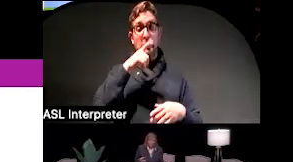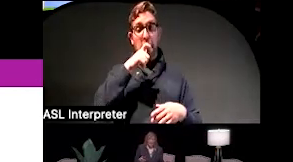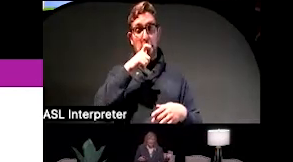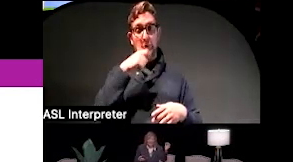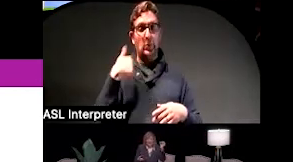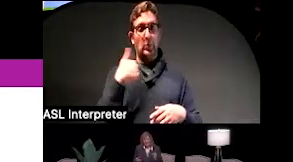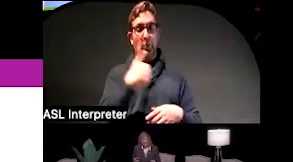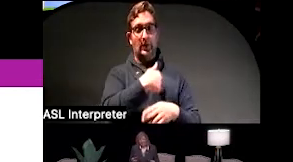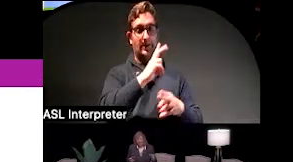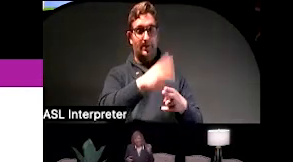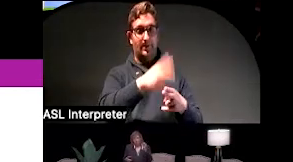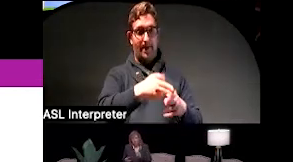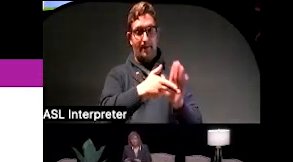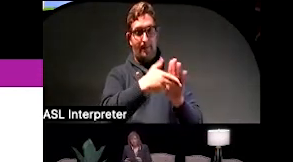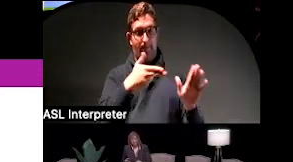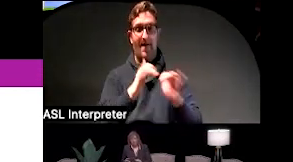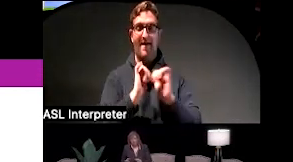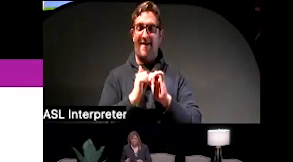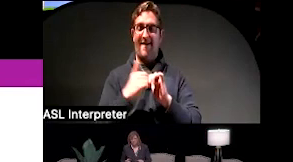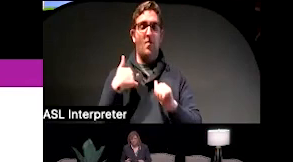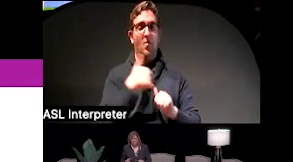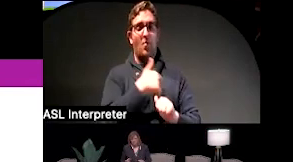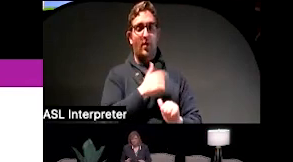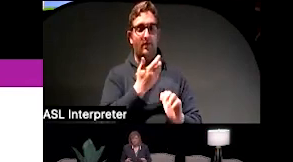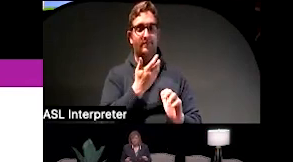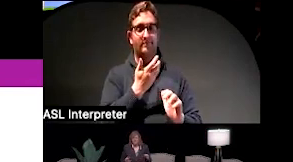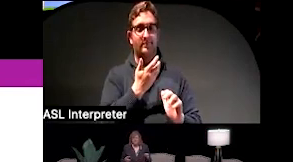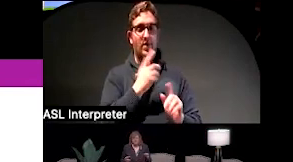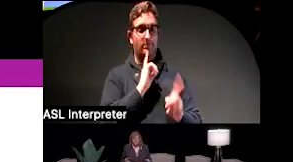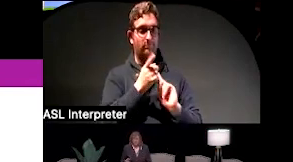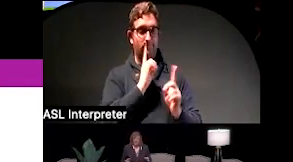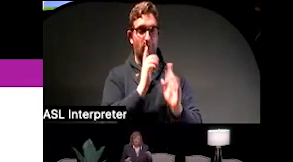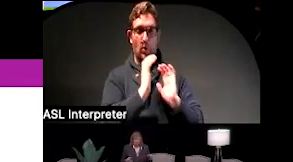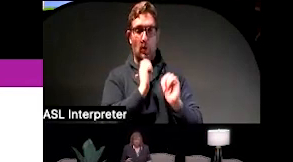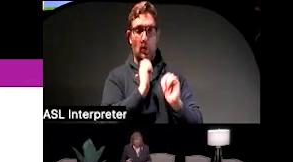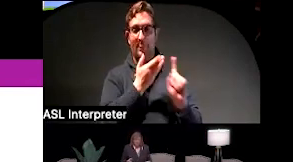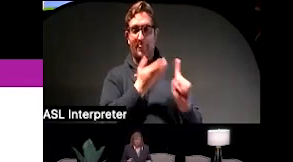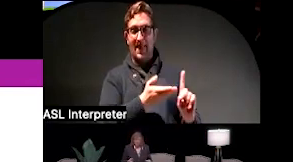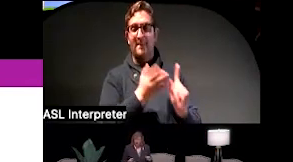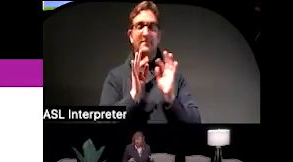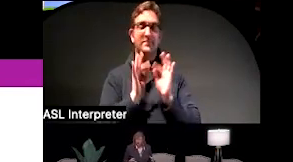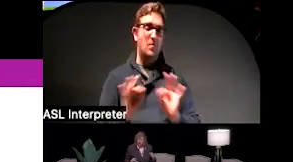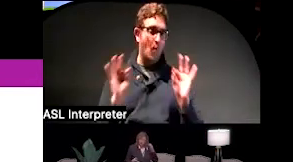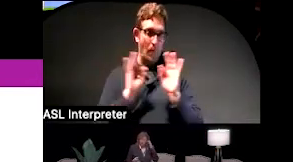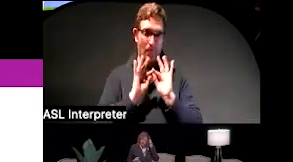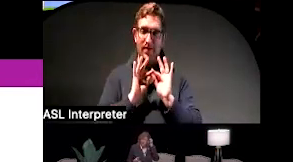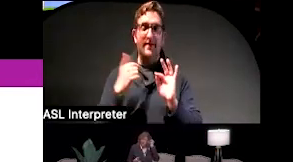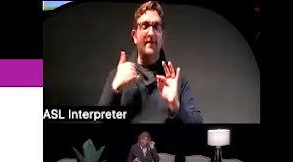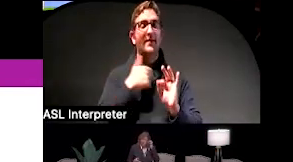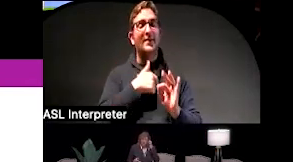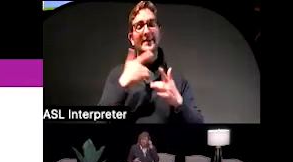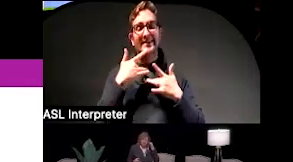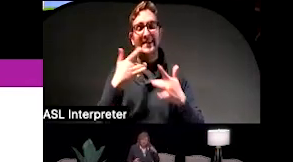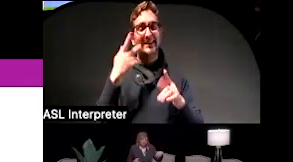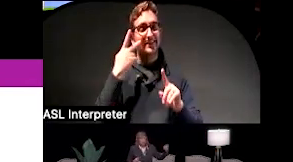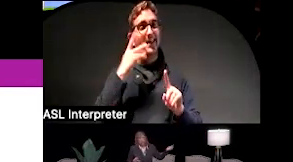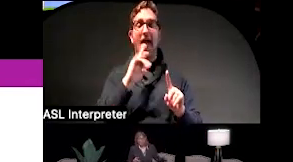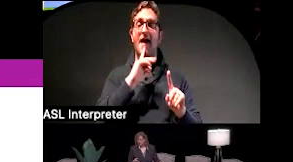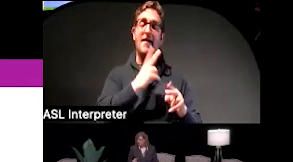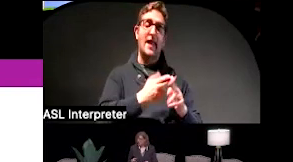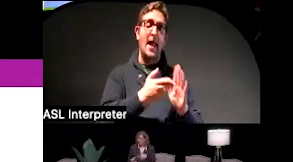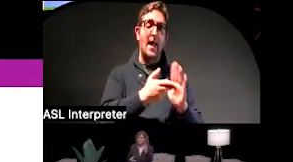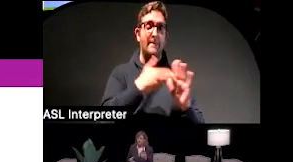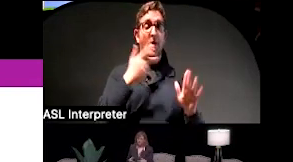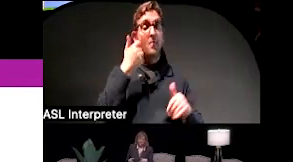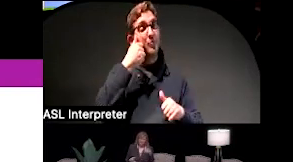name and how we communicate with them is very important. We often see people name, their